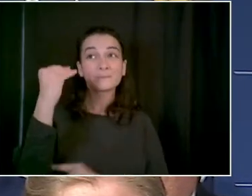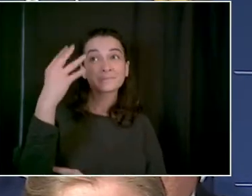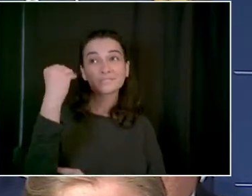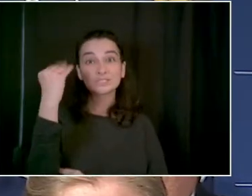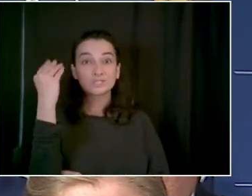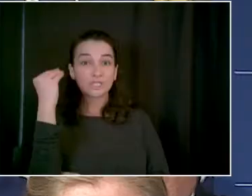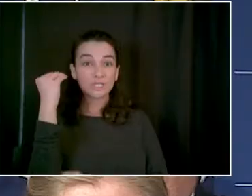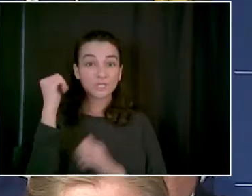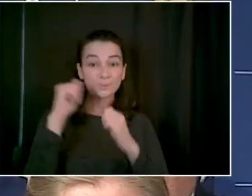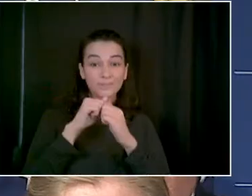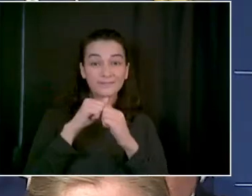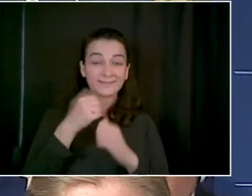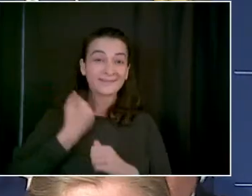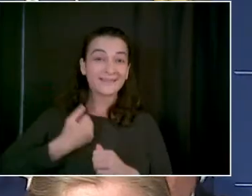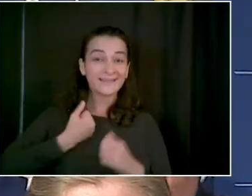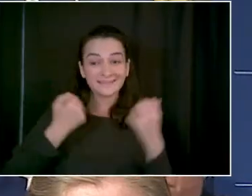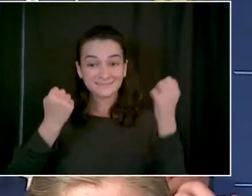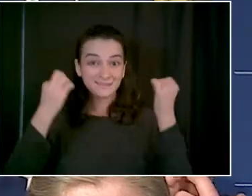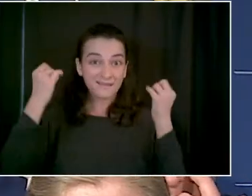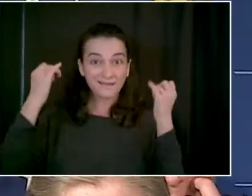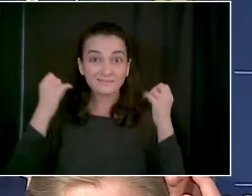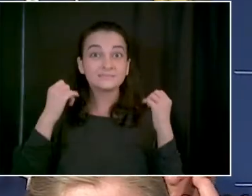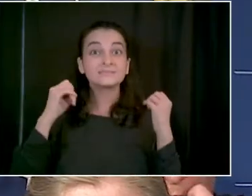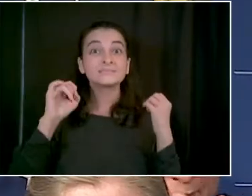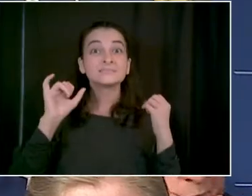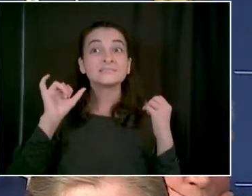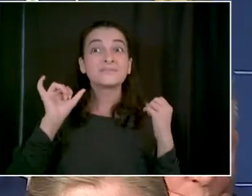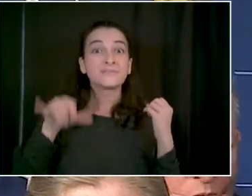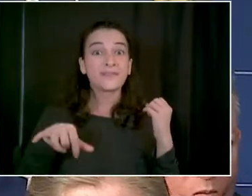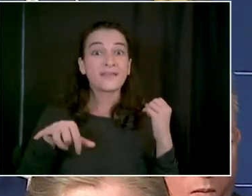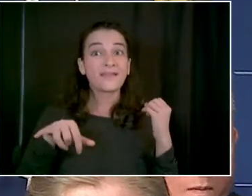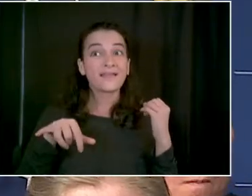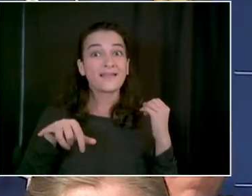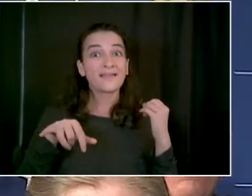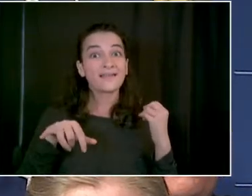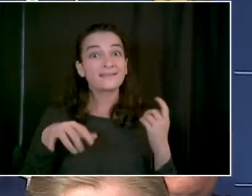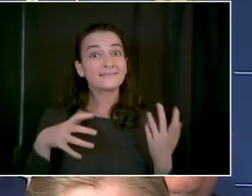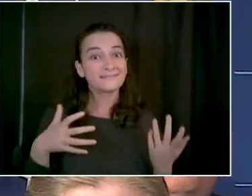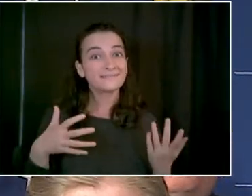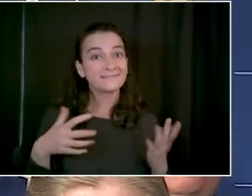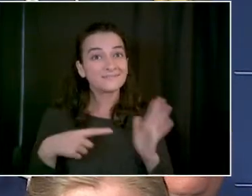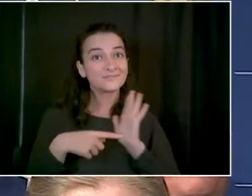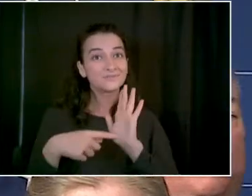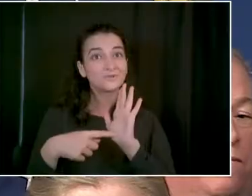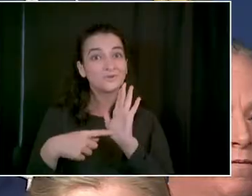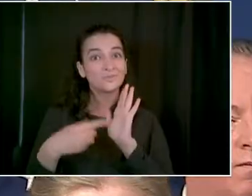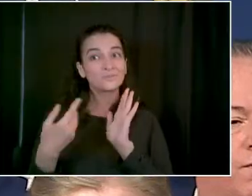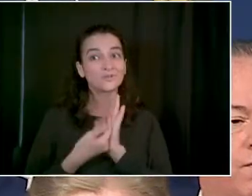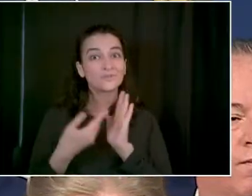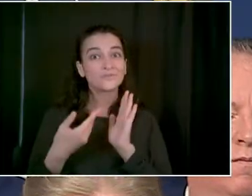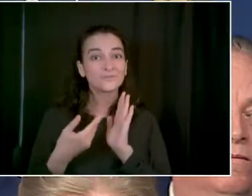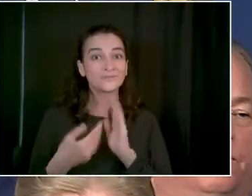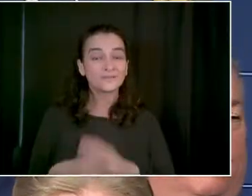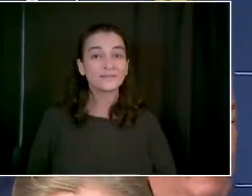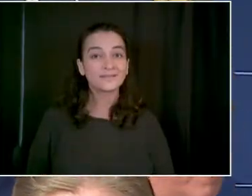jail, decide to take a selfie throwing up gang signs. It plays to exactly what we're talking